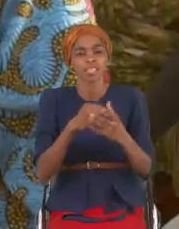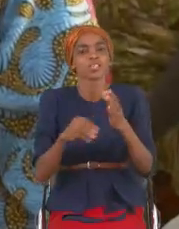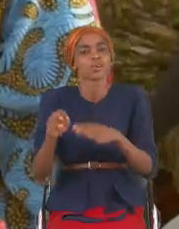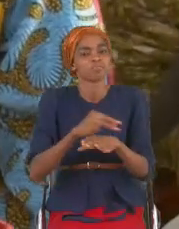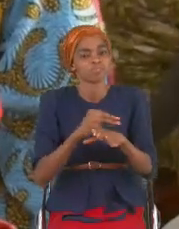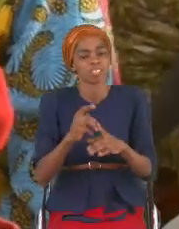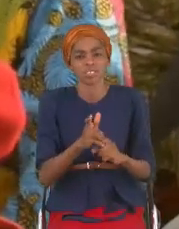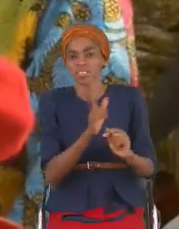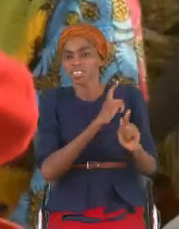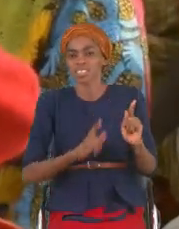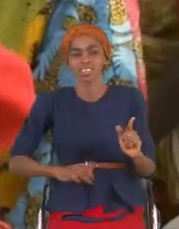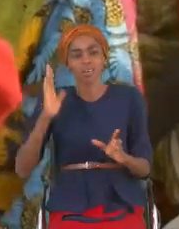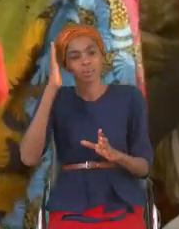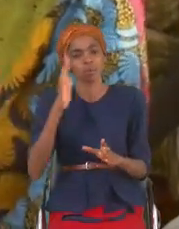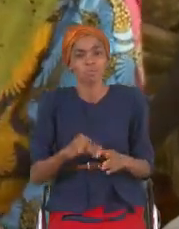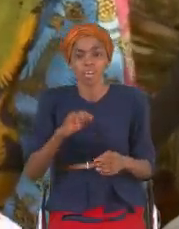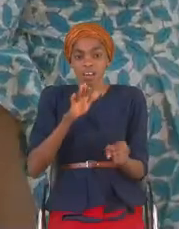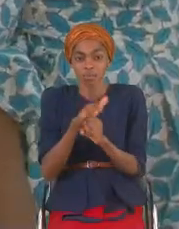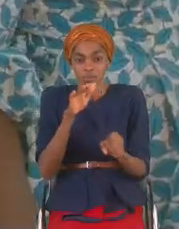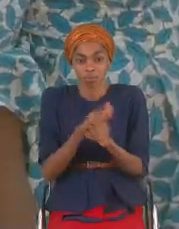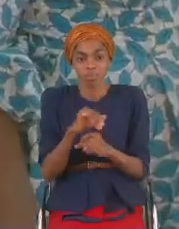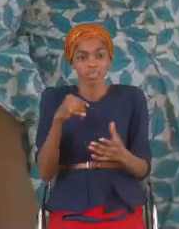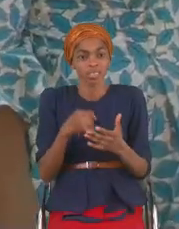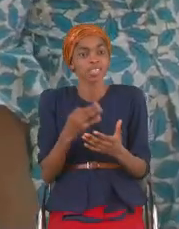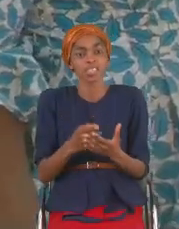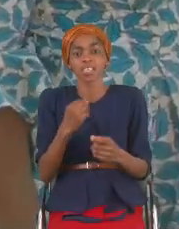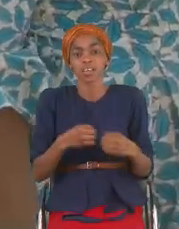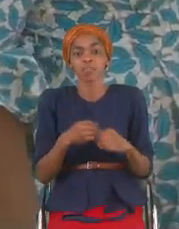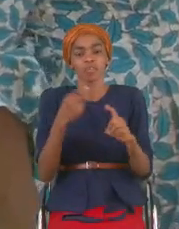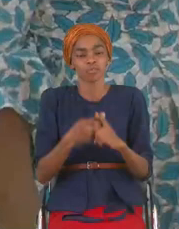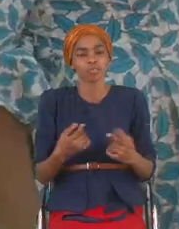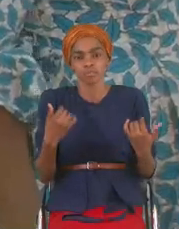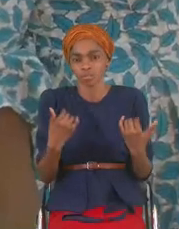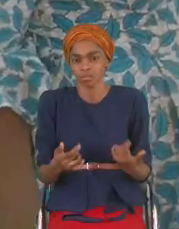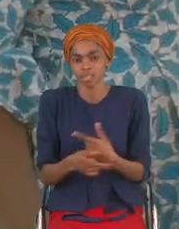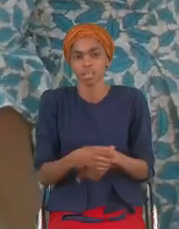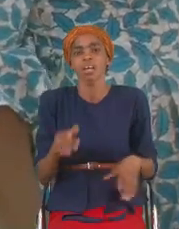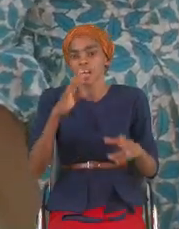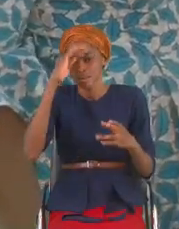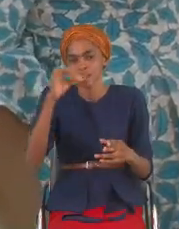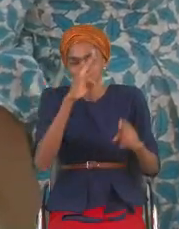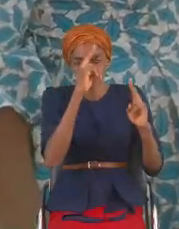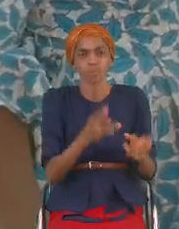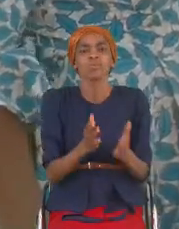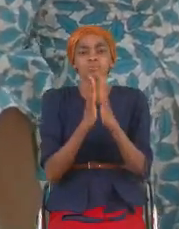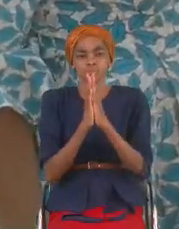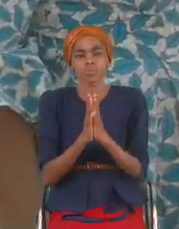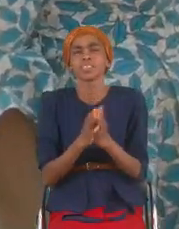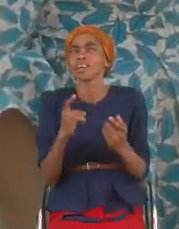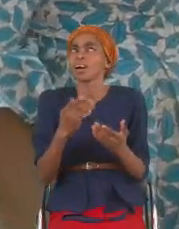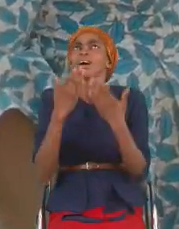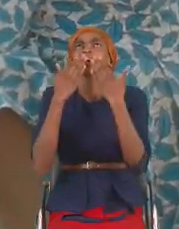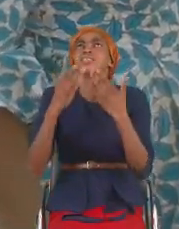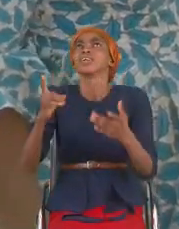the Lord will accomplish even from today. Man of honor, tell the Lord, thank you, Lord. Thank